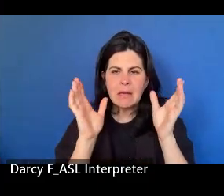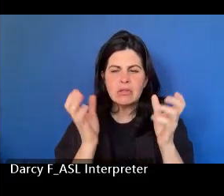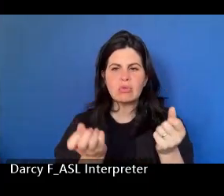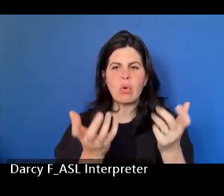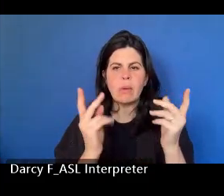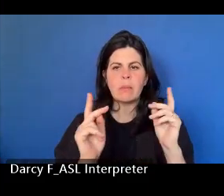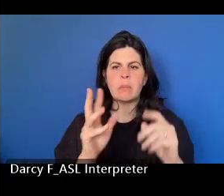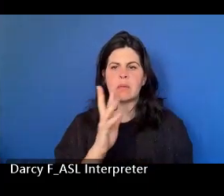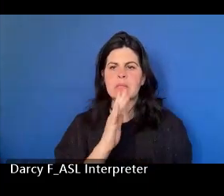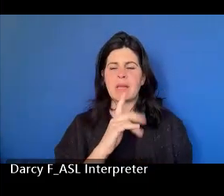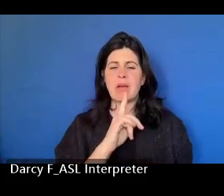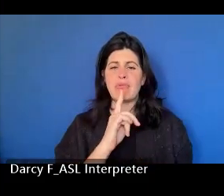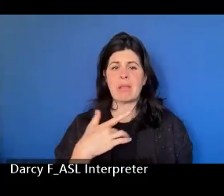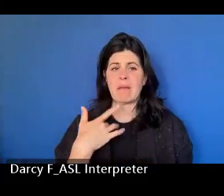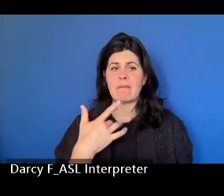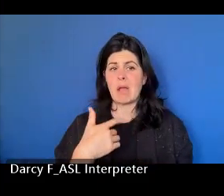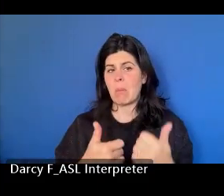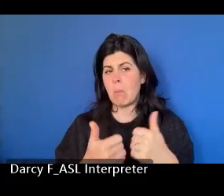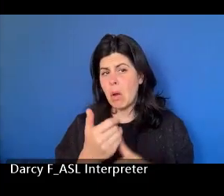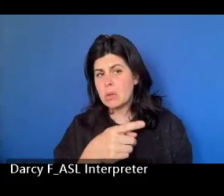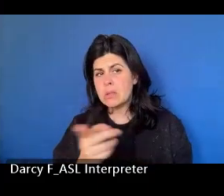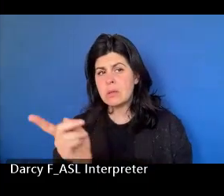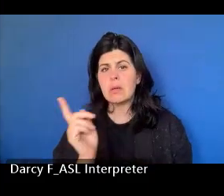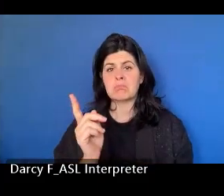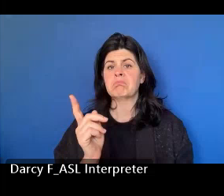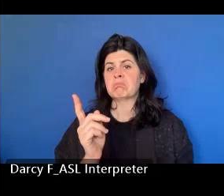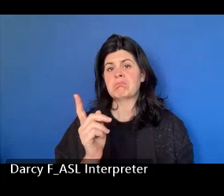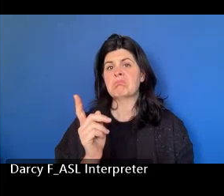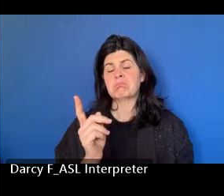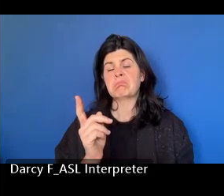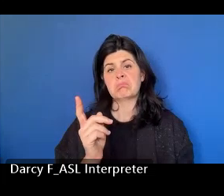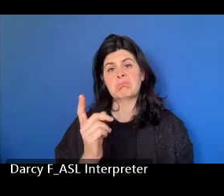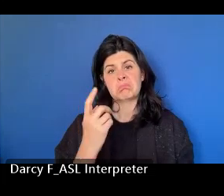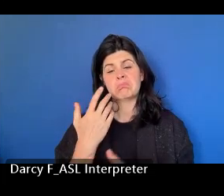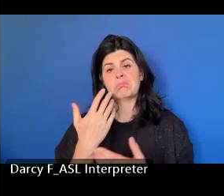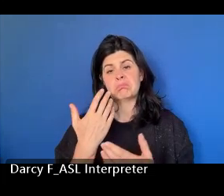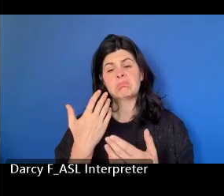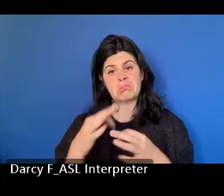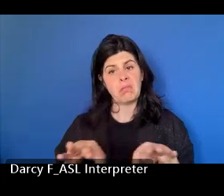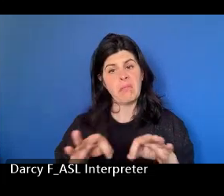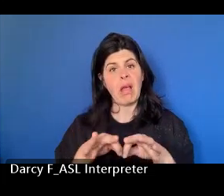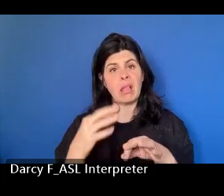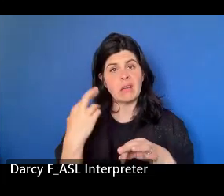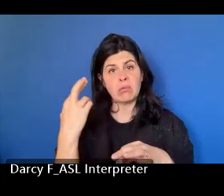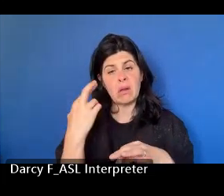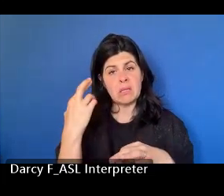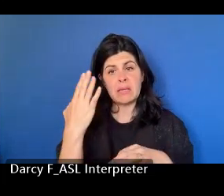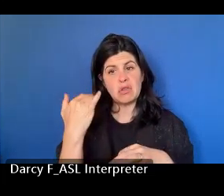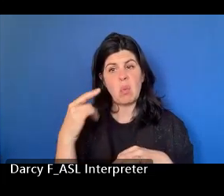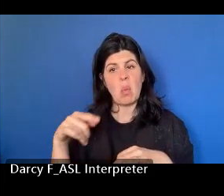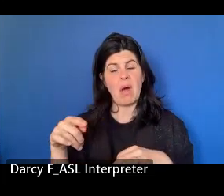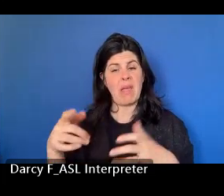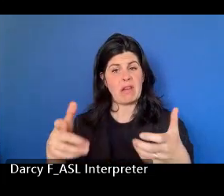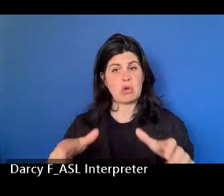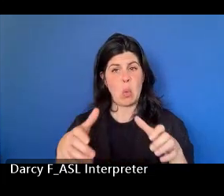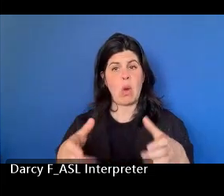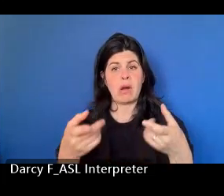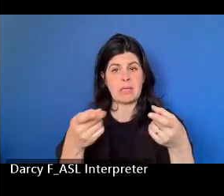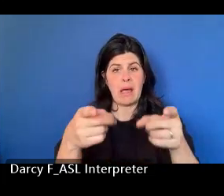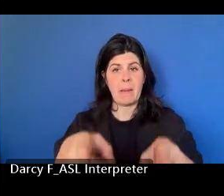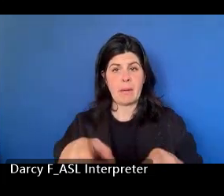that most of them have valid reasons for not wanting this to occur, and